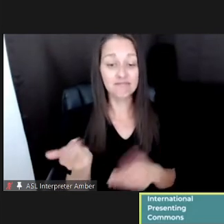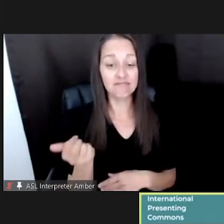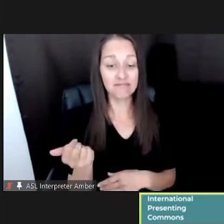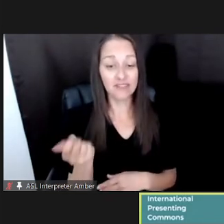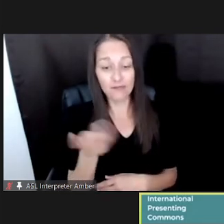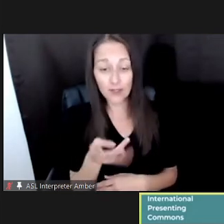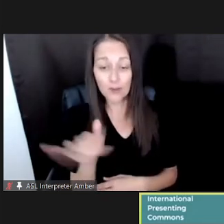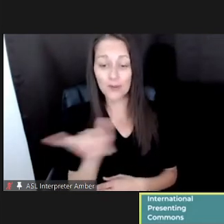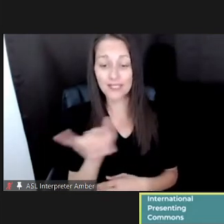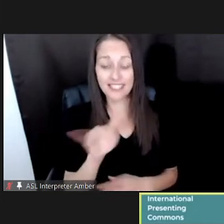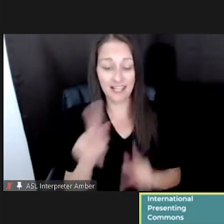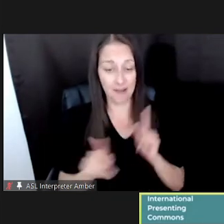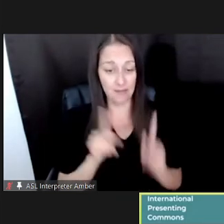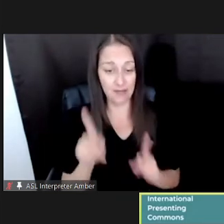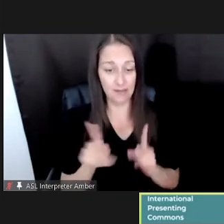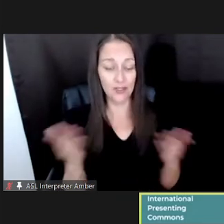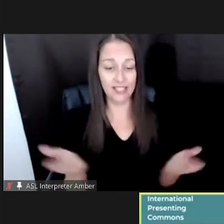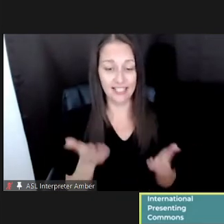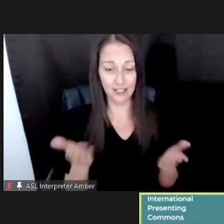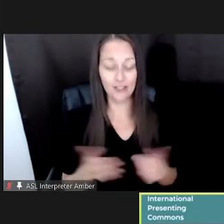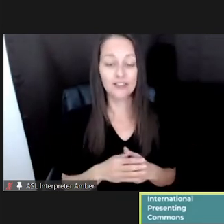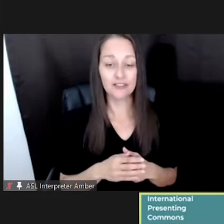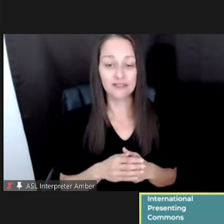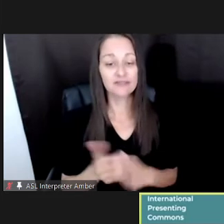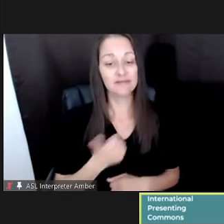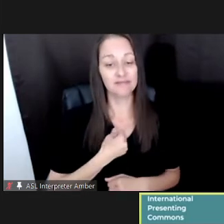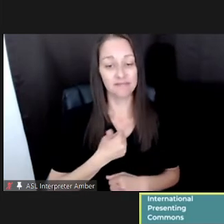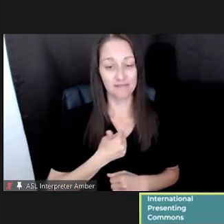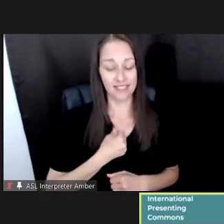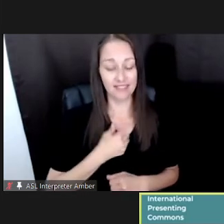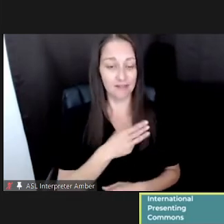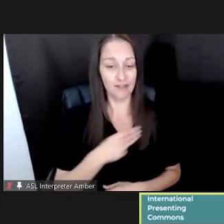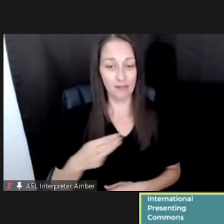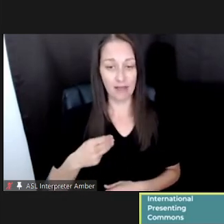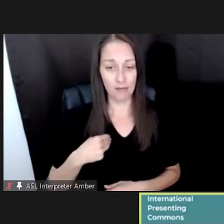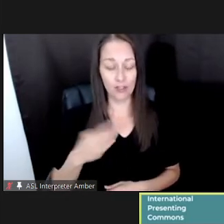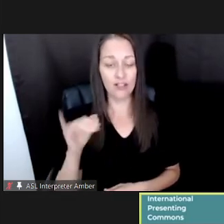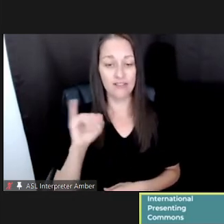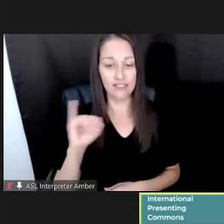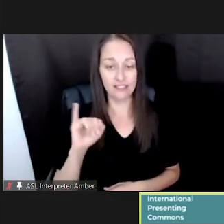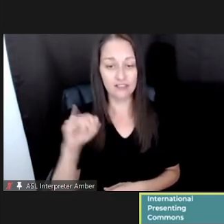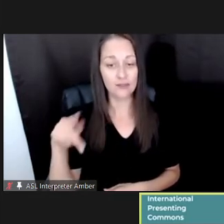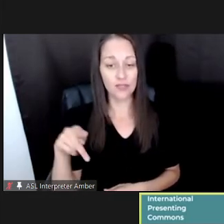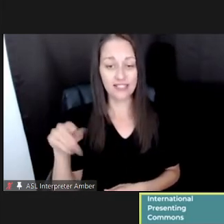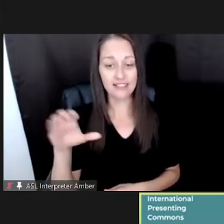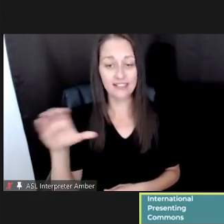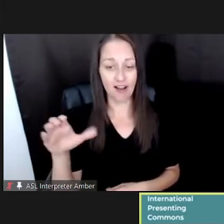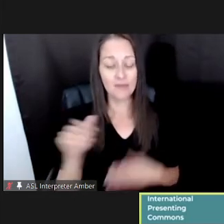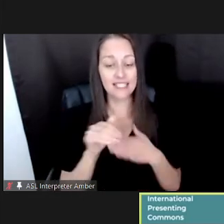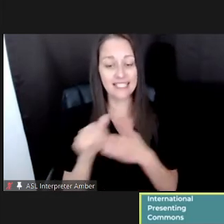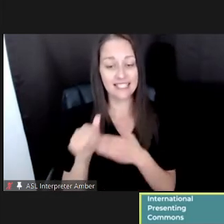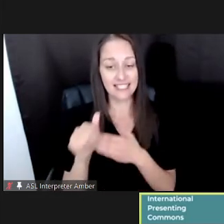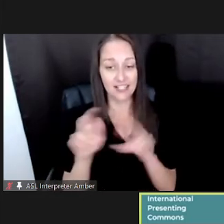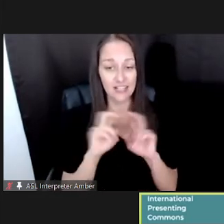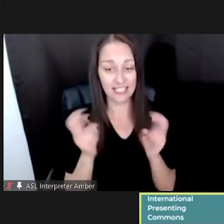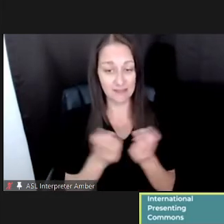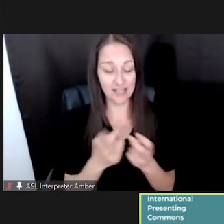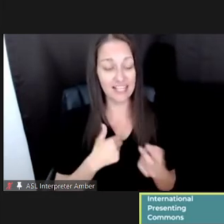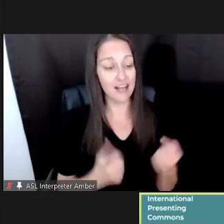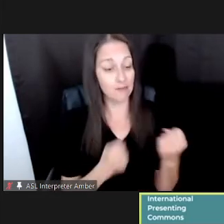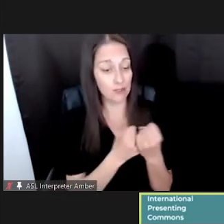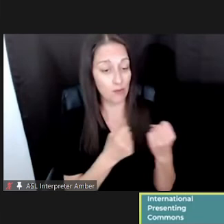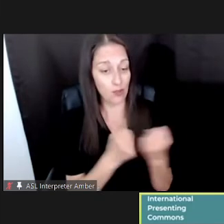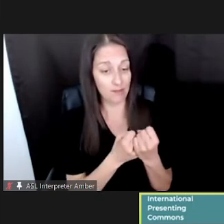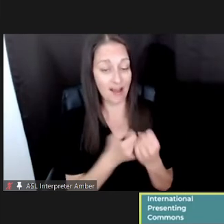again. I am part of the International Presenting Commons Steering Committee, and I'm supported by, please